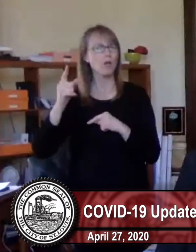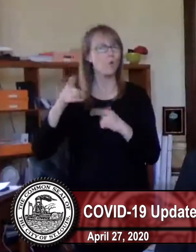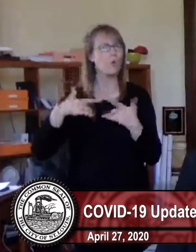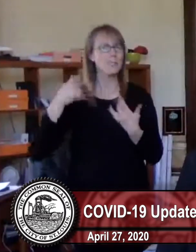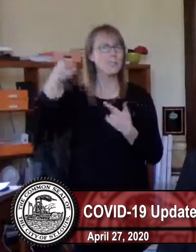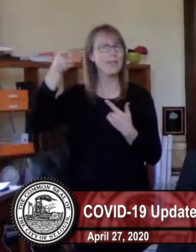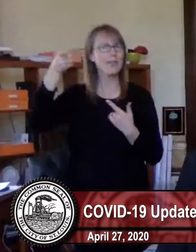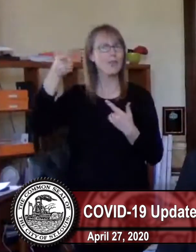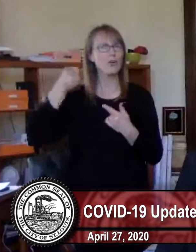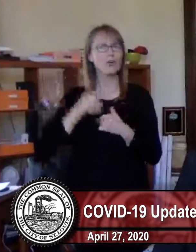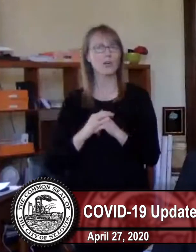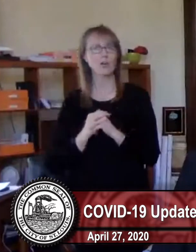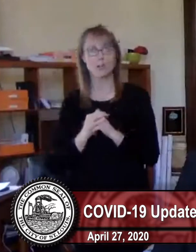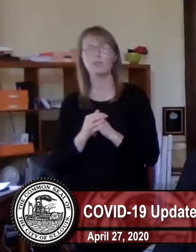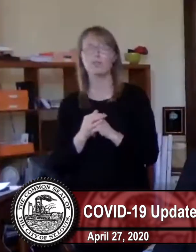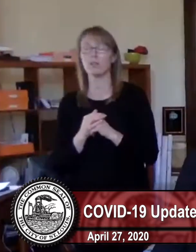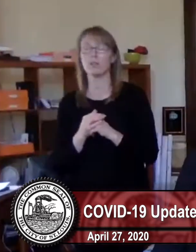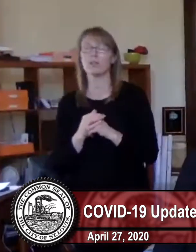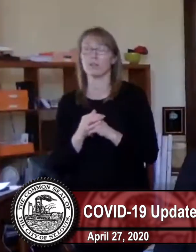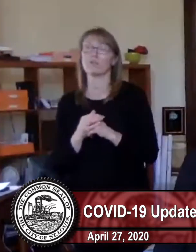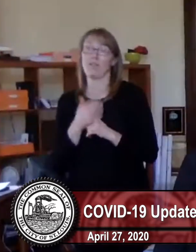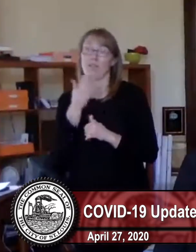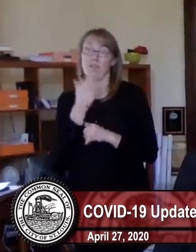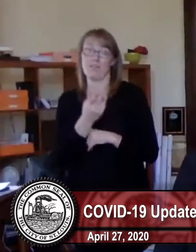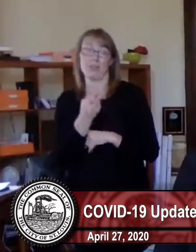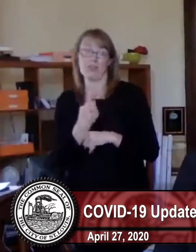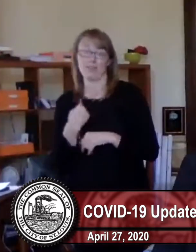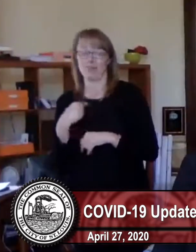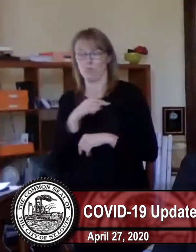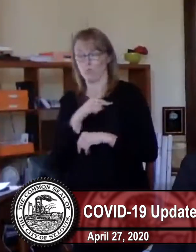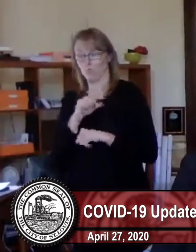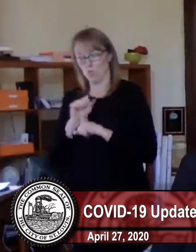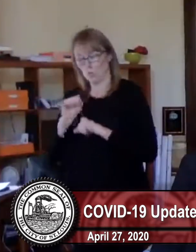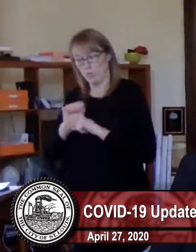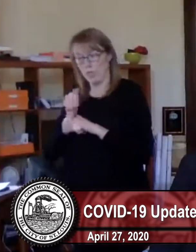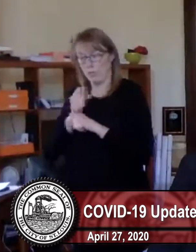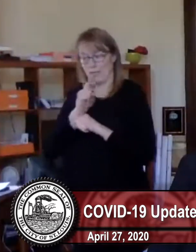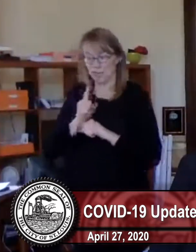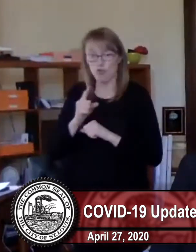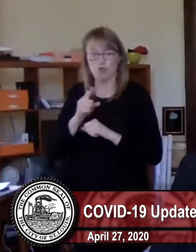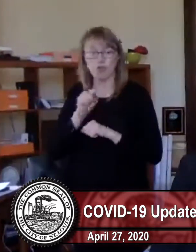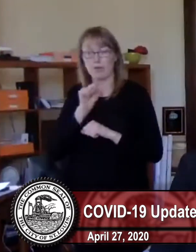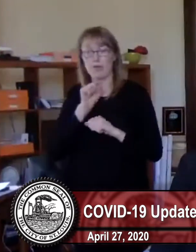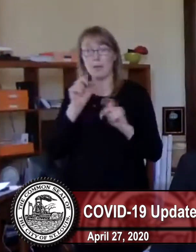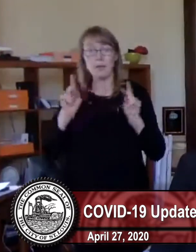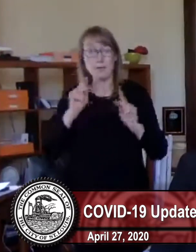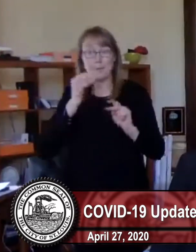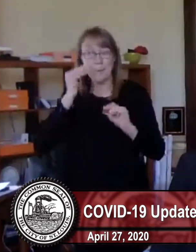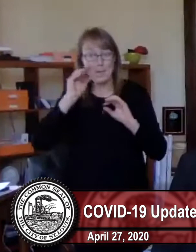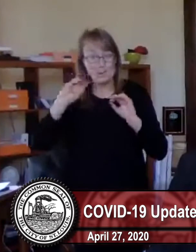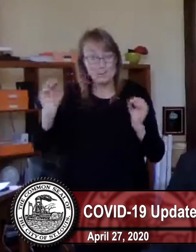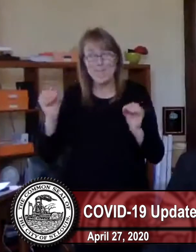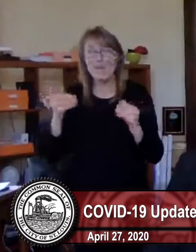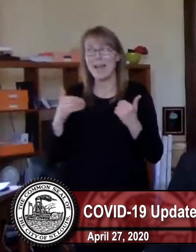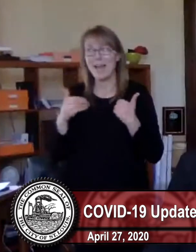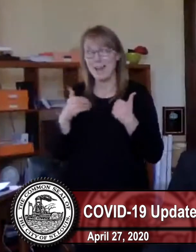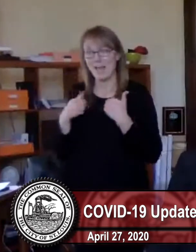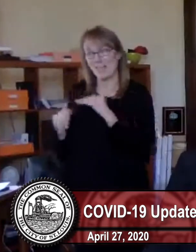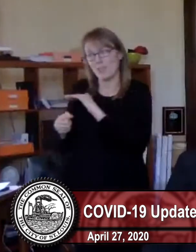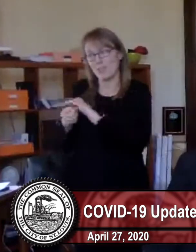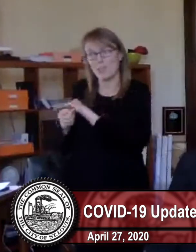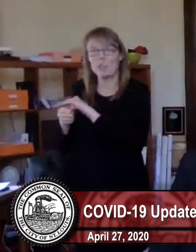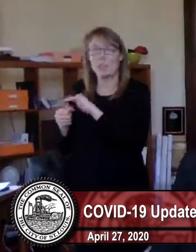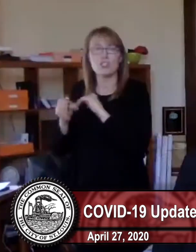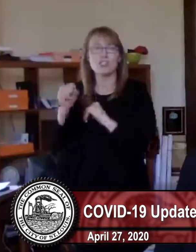So we're working hard every day to try to place people into housing, into shelter. And we have placed about